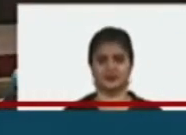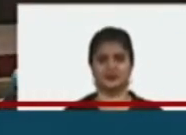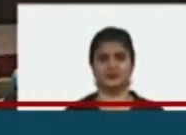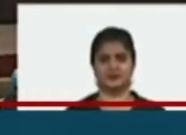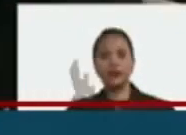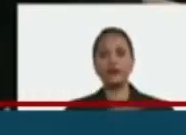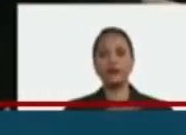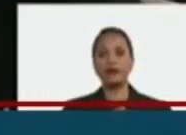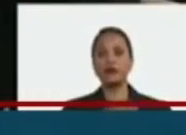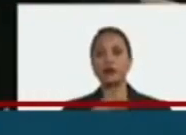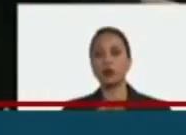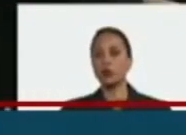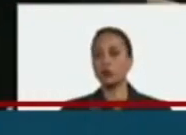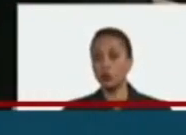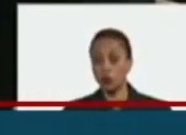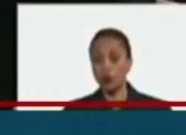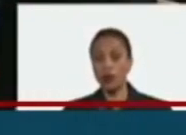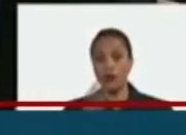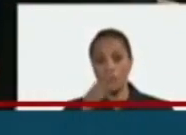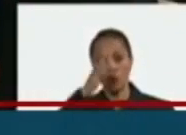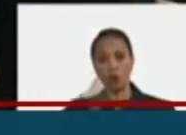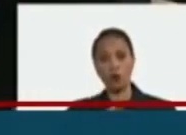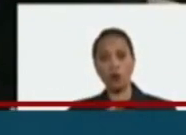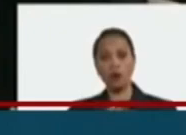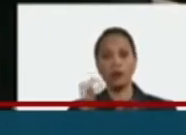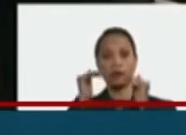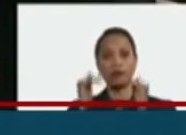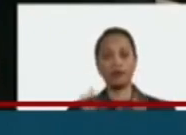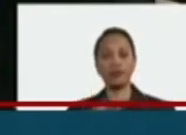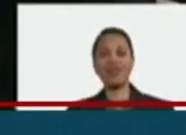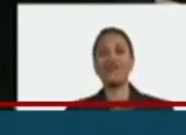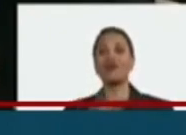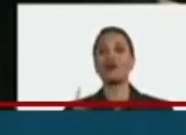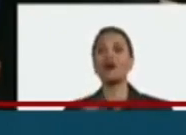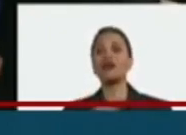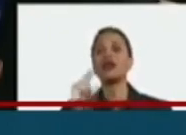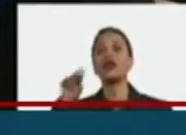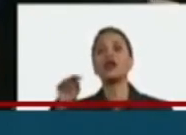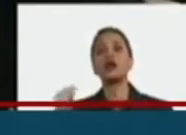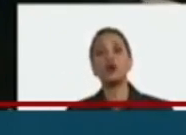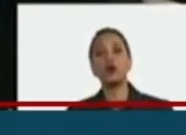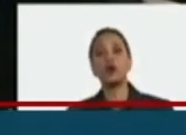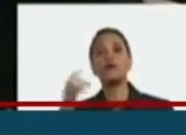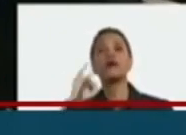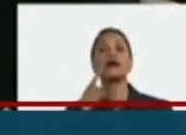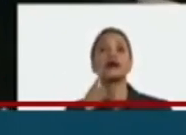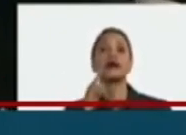world, and also denounced the destabilizing plans of the White House against Cuba.